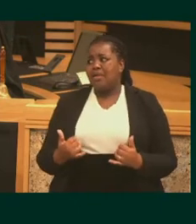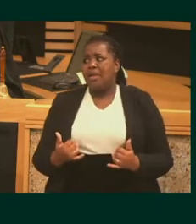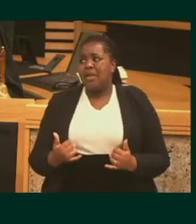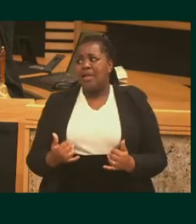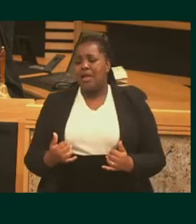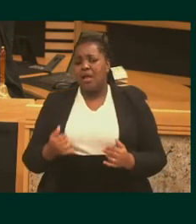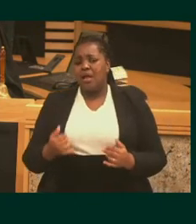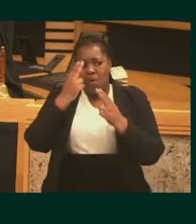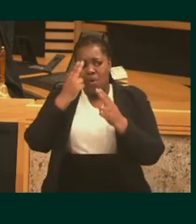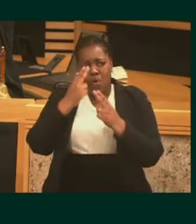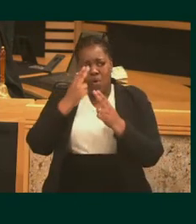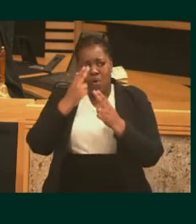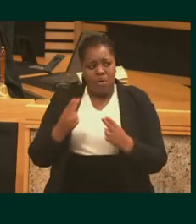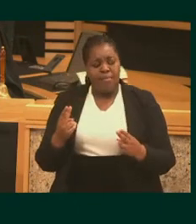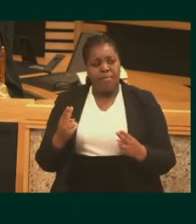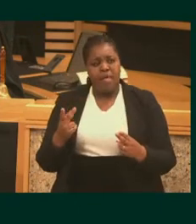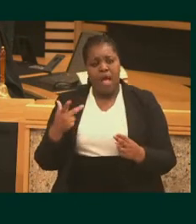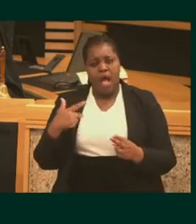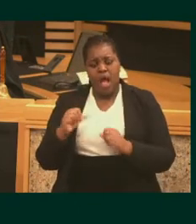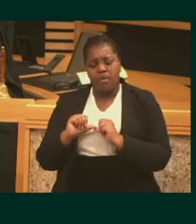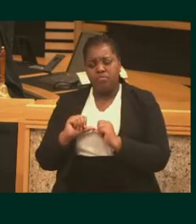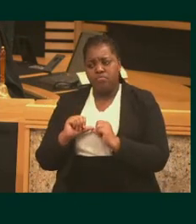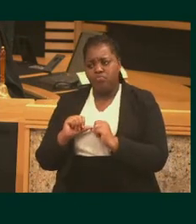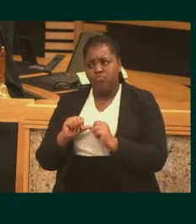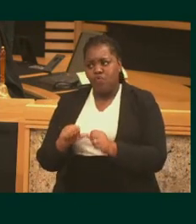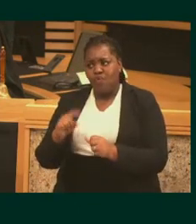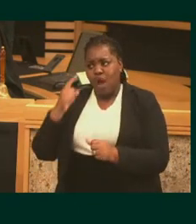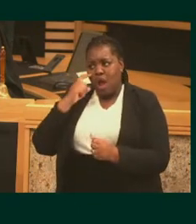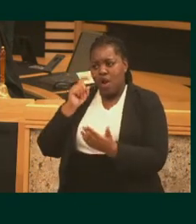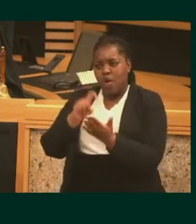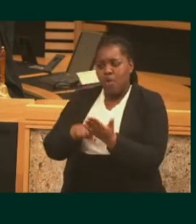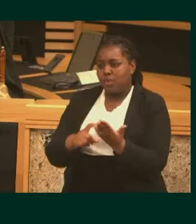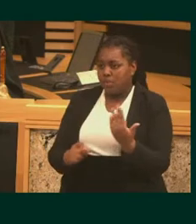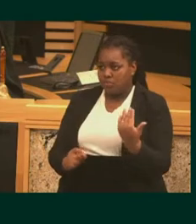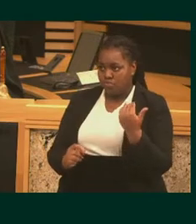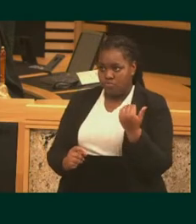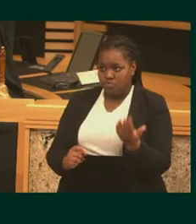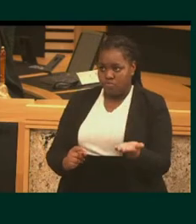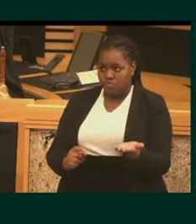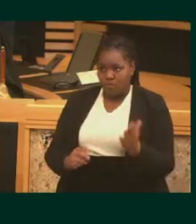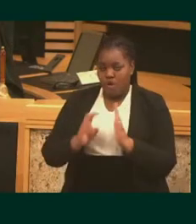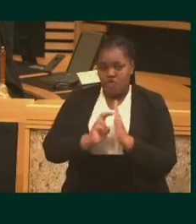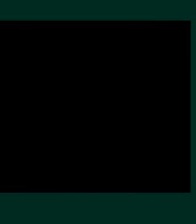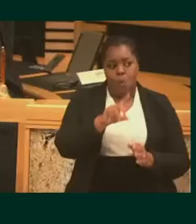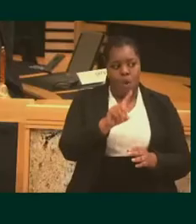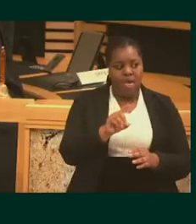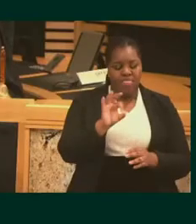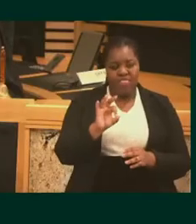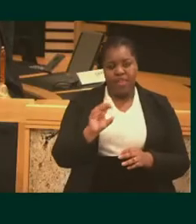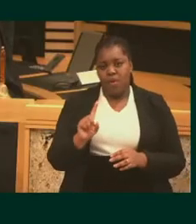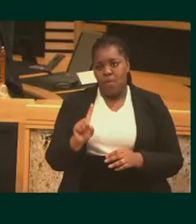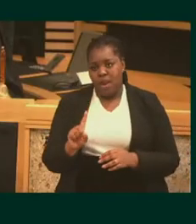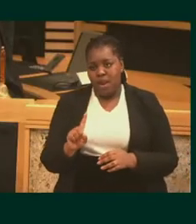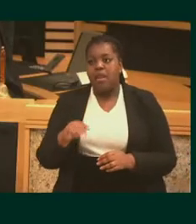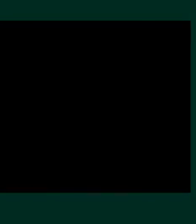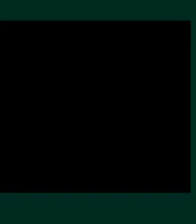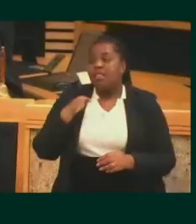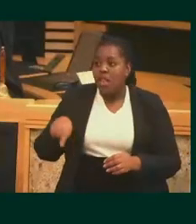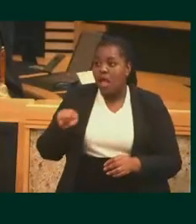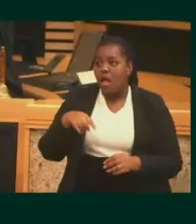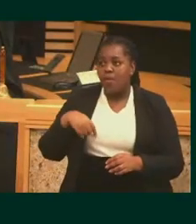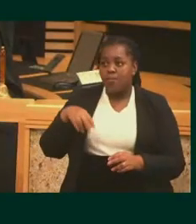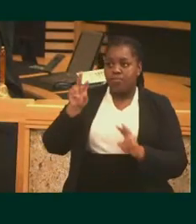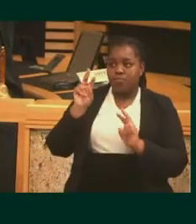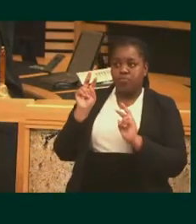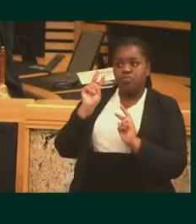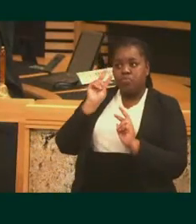honorable deuty speaker I move a notice of motion in terms of rule 131 that the house observes